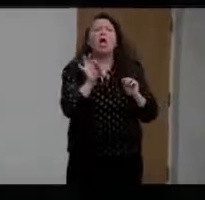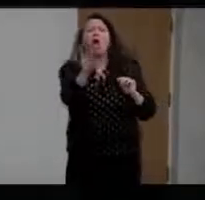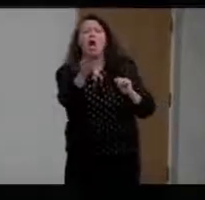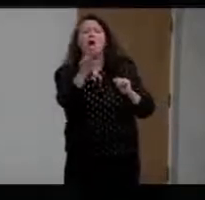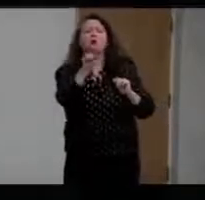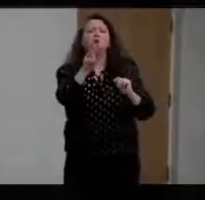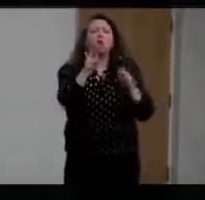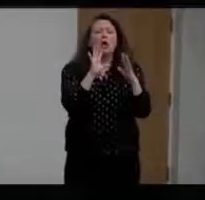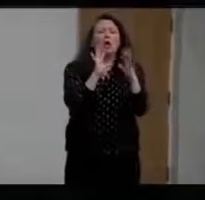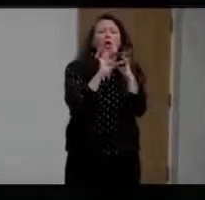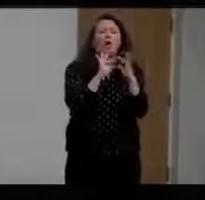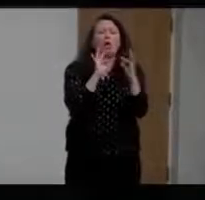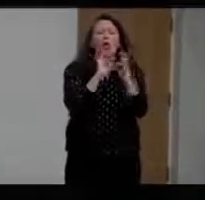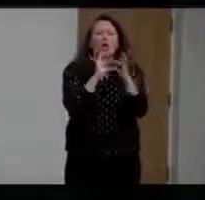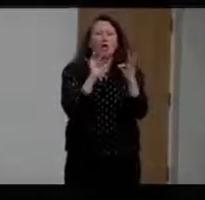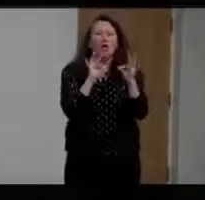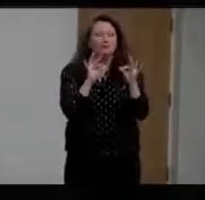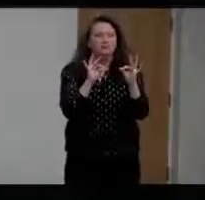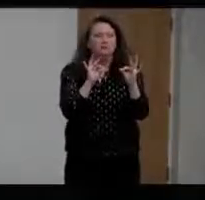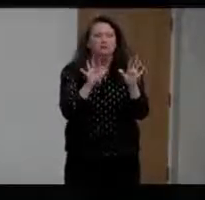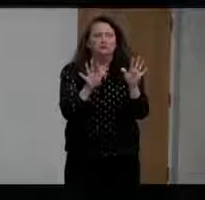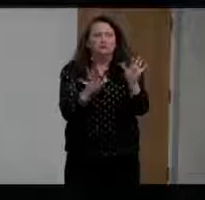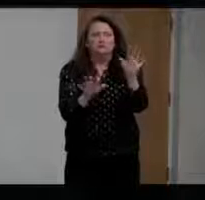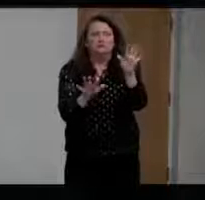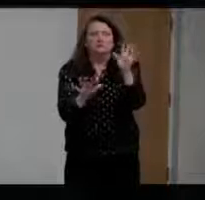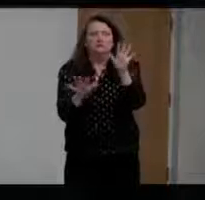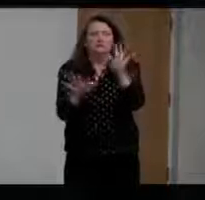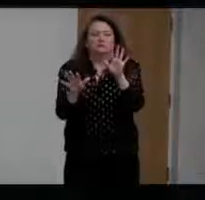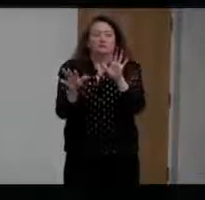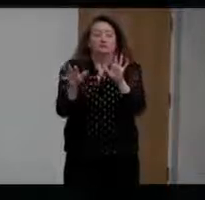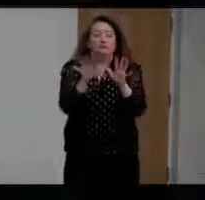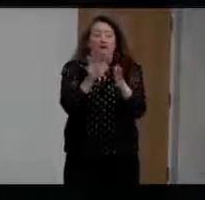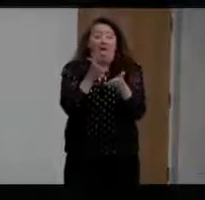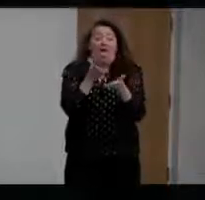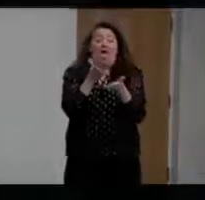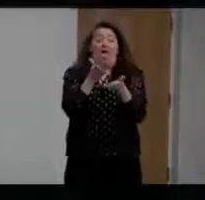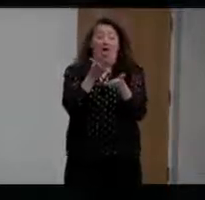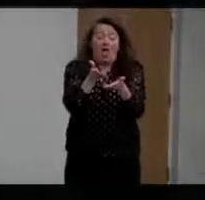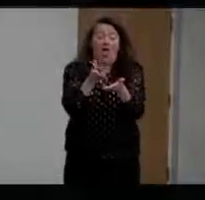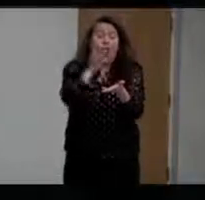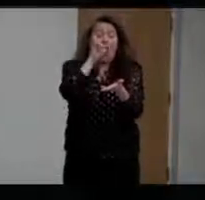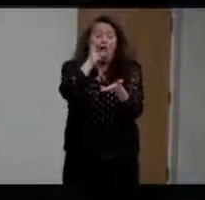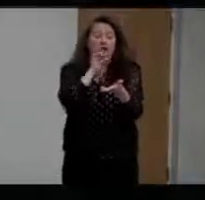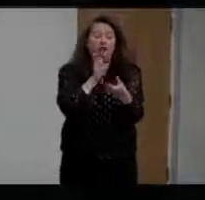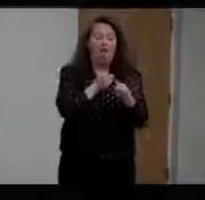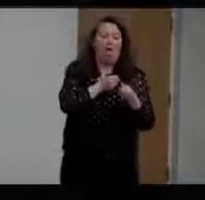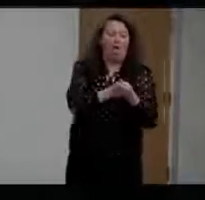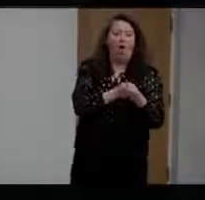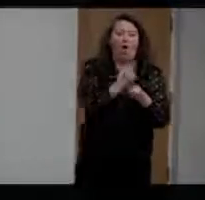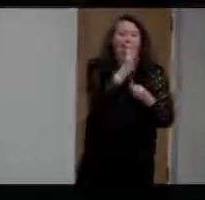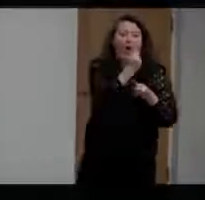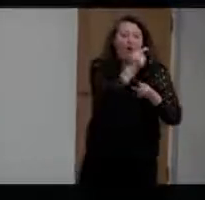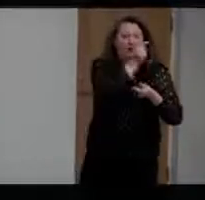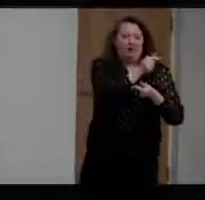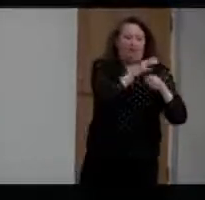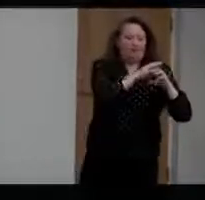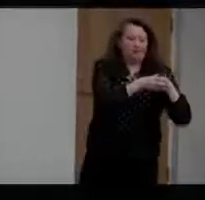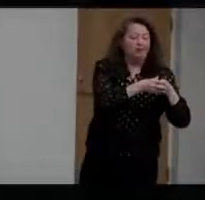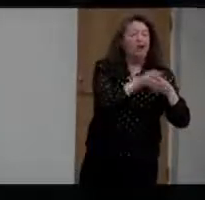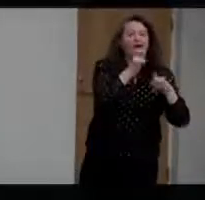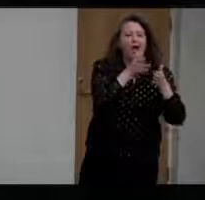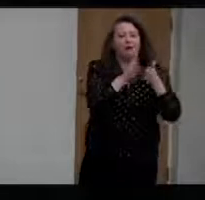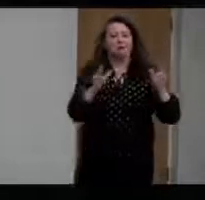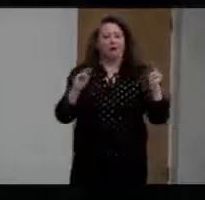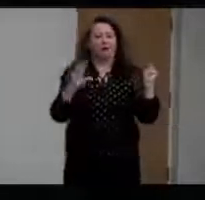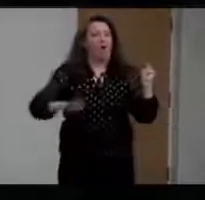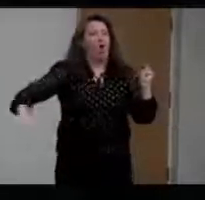introduced, unfortunately this week, a partisan angle on the discussion, which I thought was unfortunate, because I tried to facilitate just a more general conversation